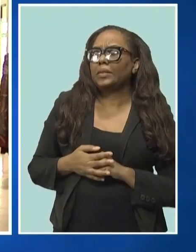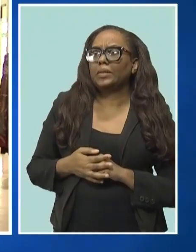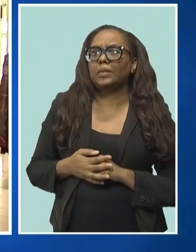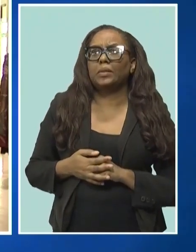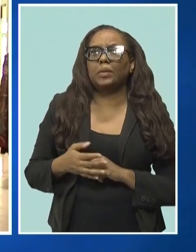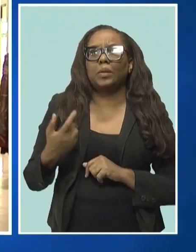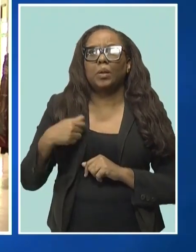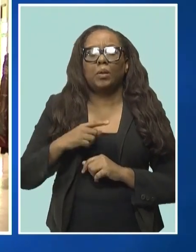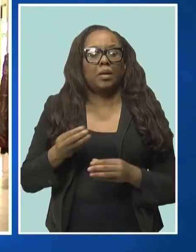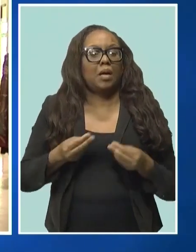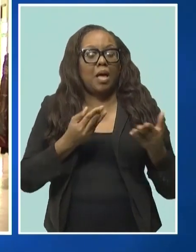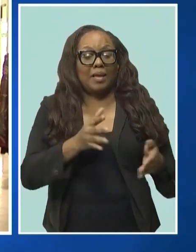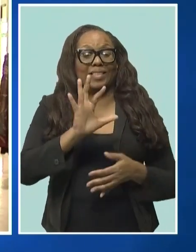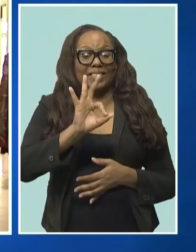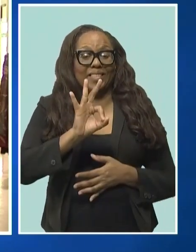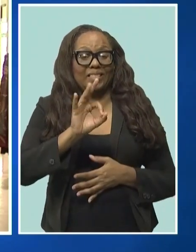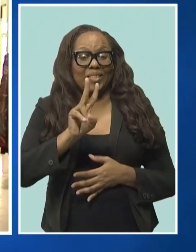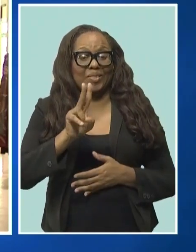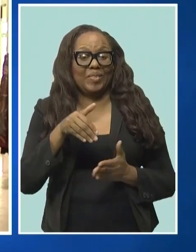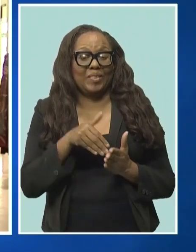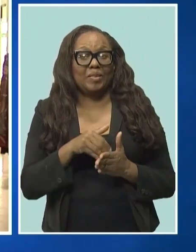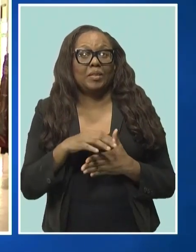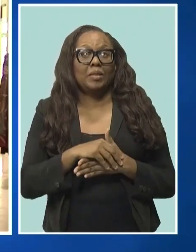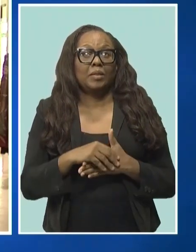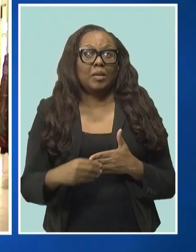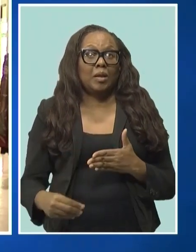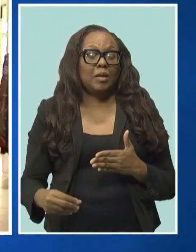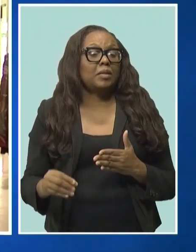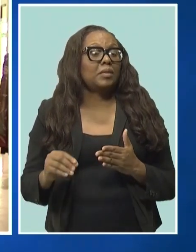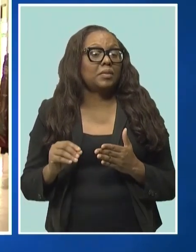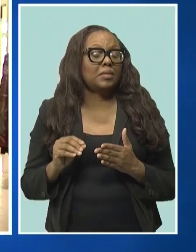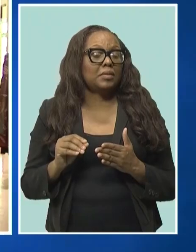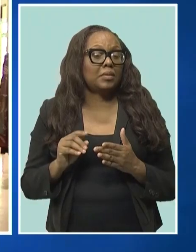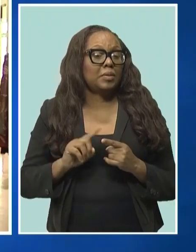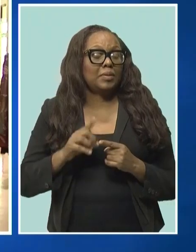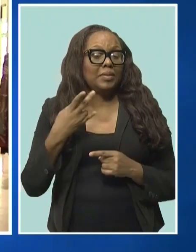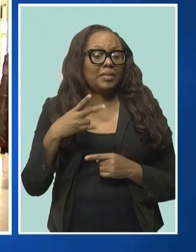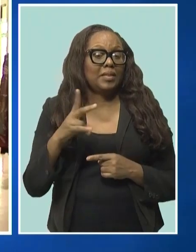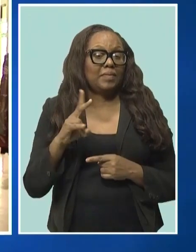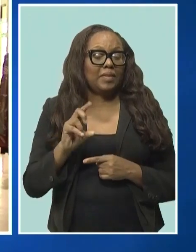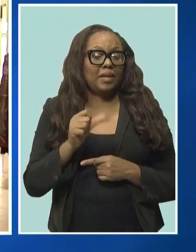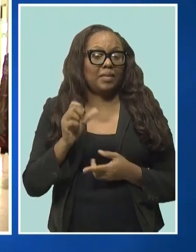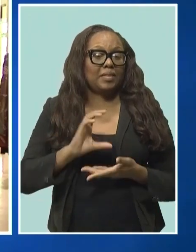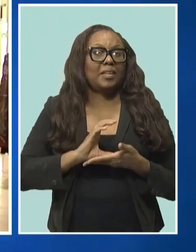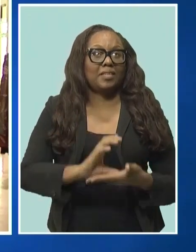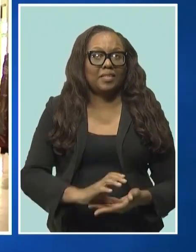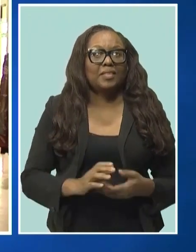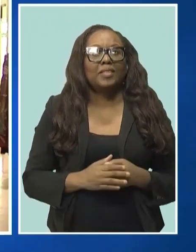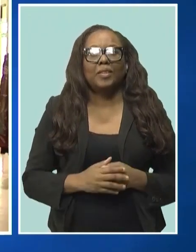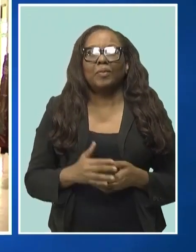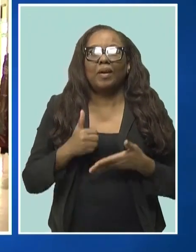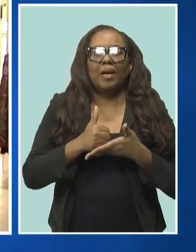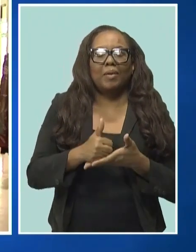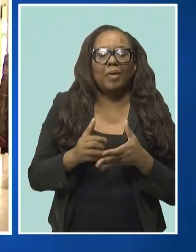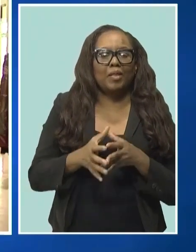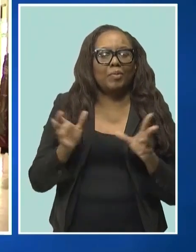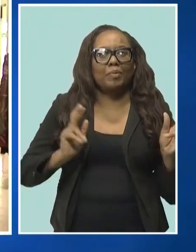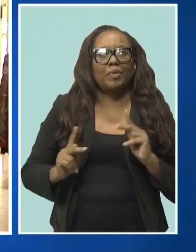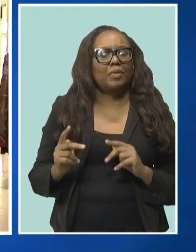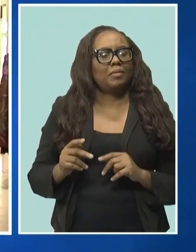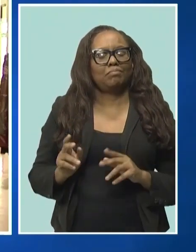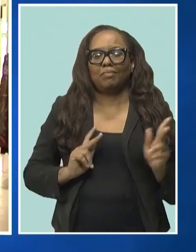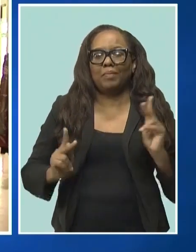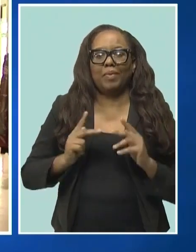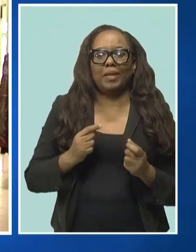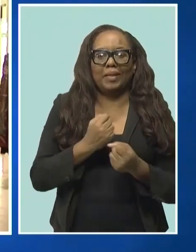of $92,000 to 17 of our local charities. So we do a lot of good. People love to shop here.